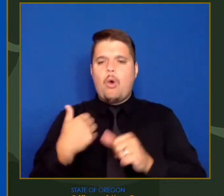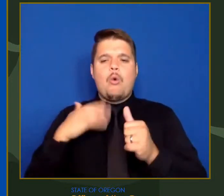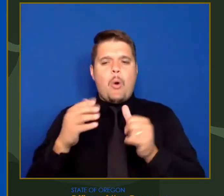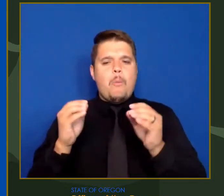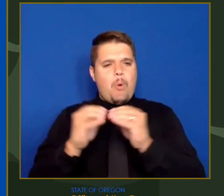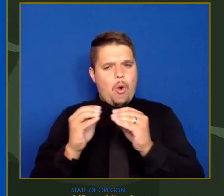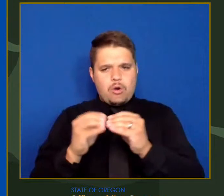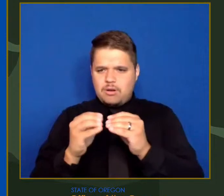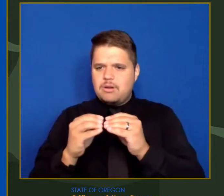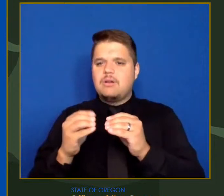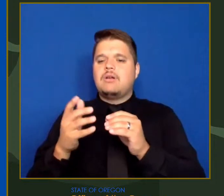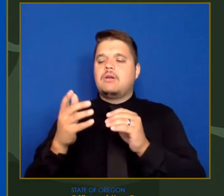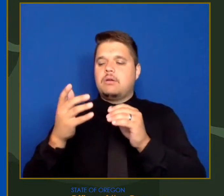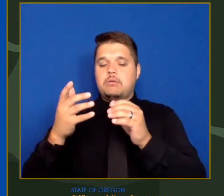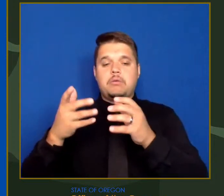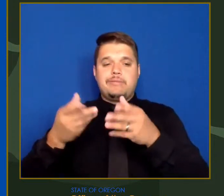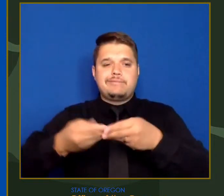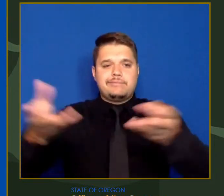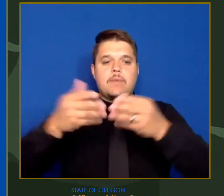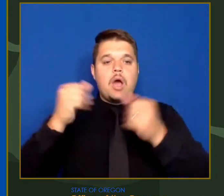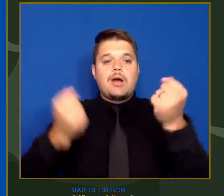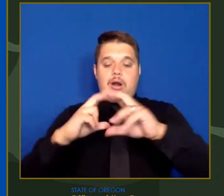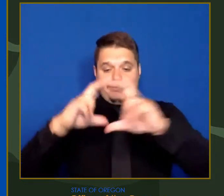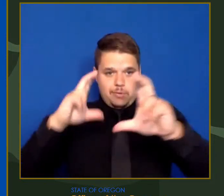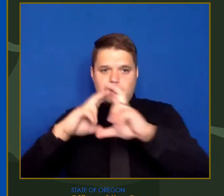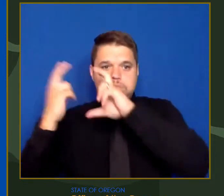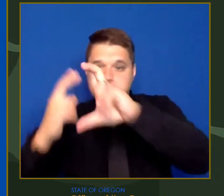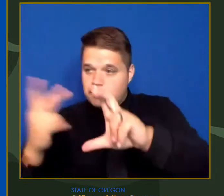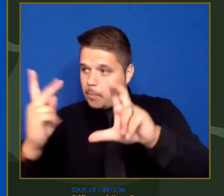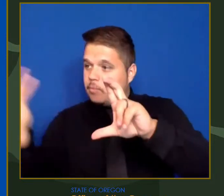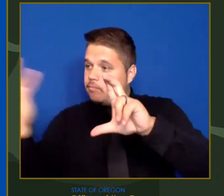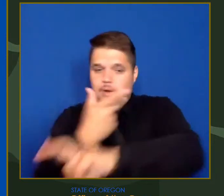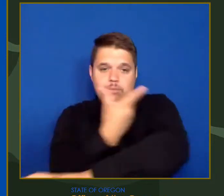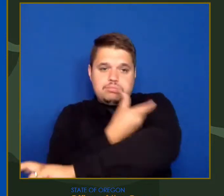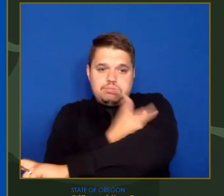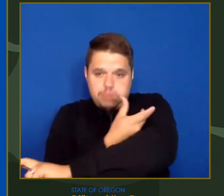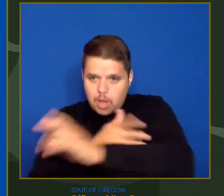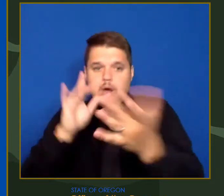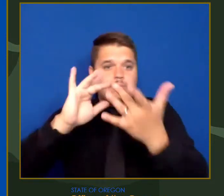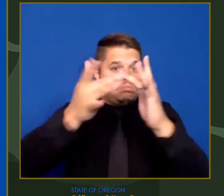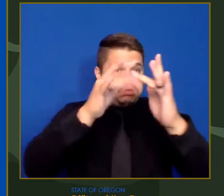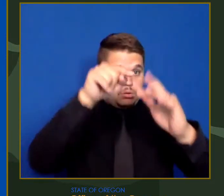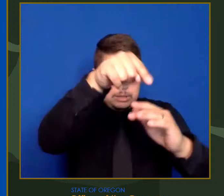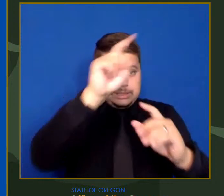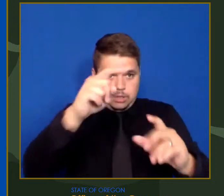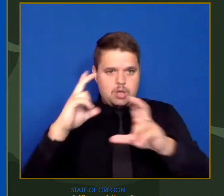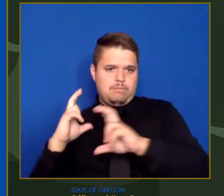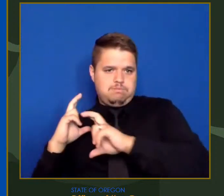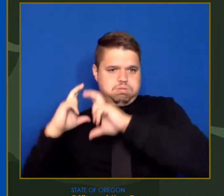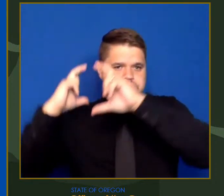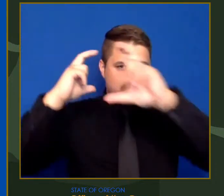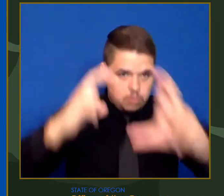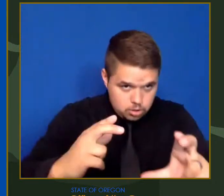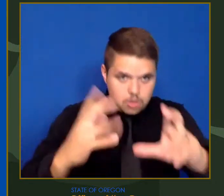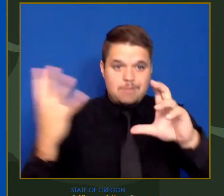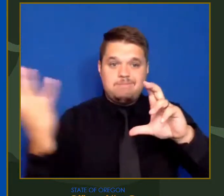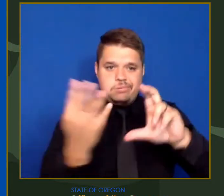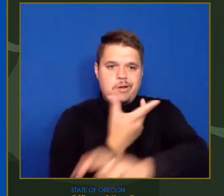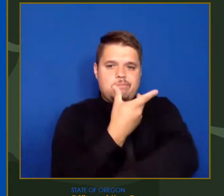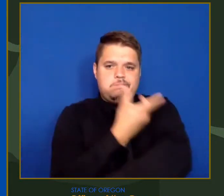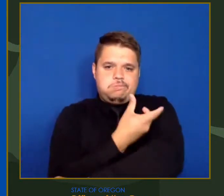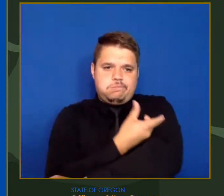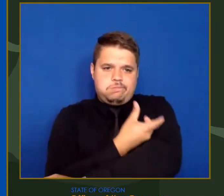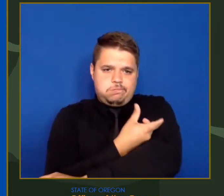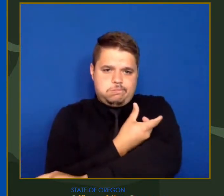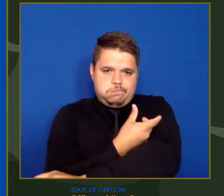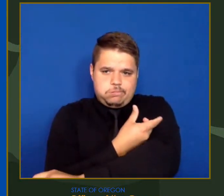and education, community-based vaccination events, a whole bunch of things that are what is causing the vaccination rate right